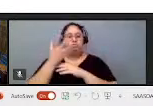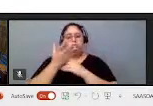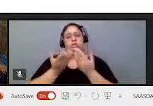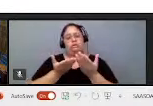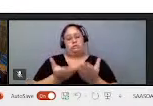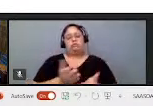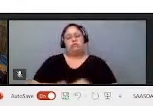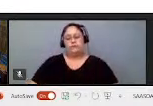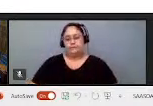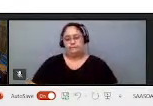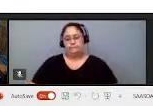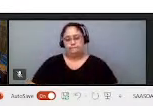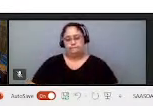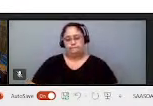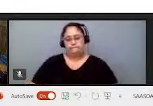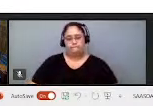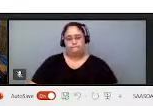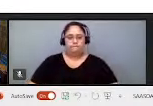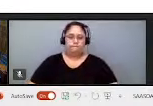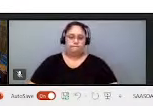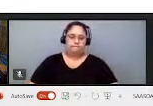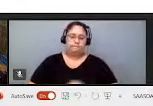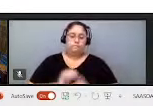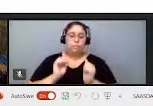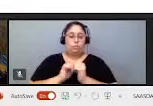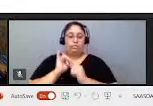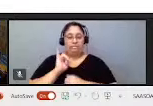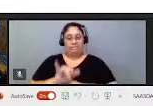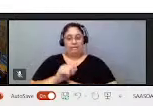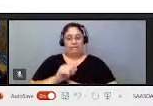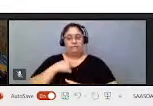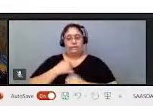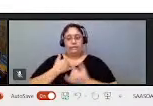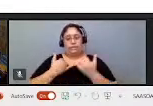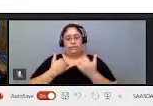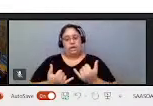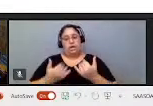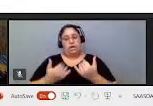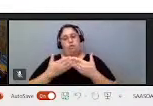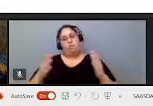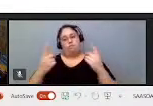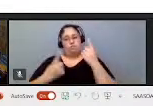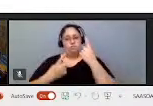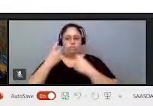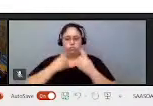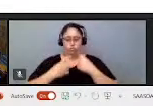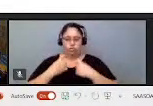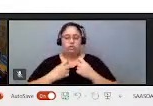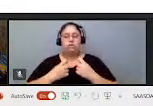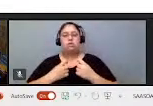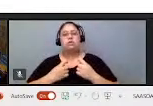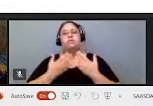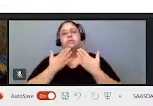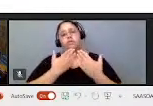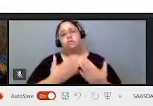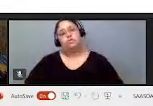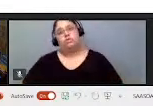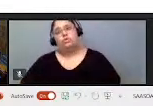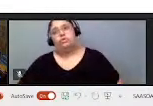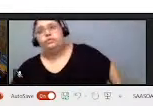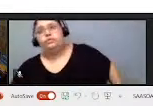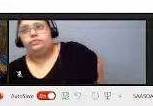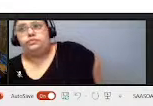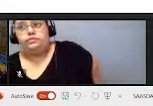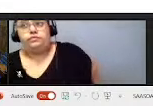to you um with that um I will open myself up to any questions that there be thank